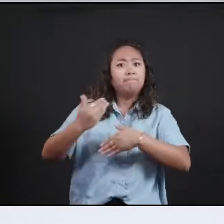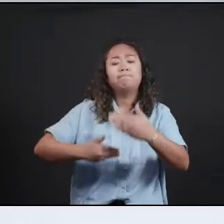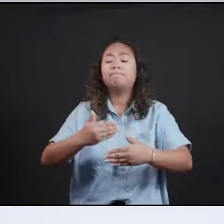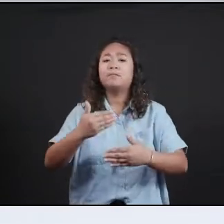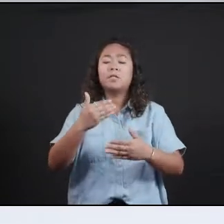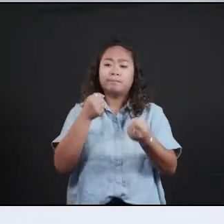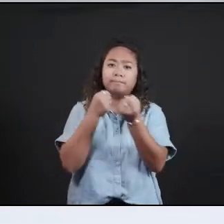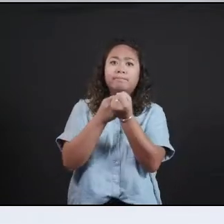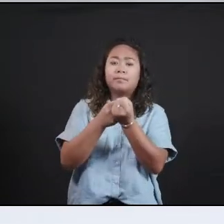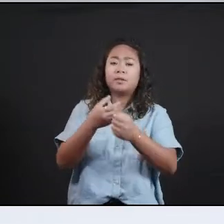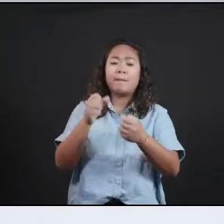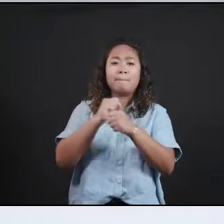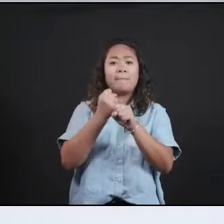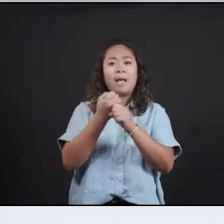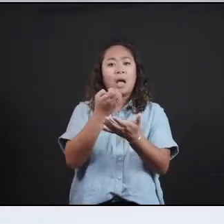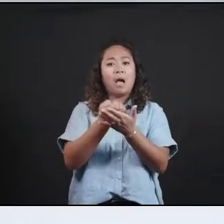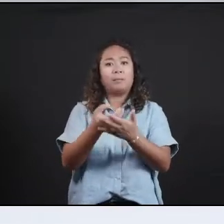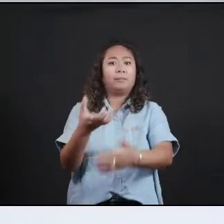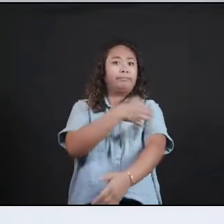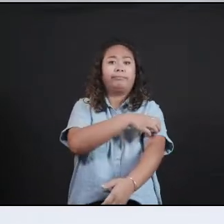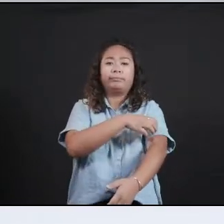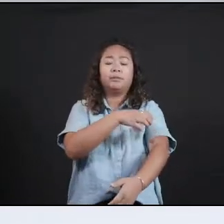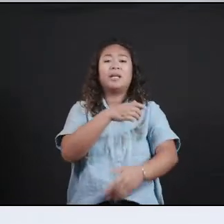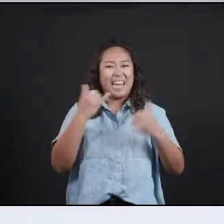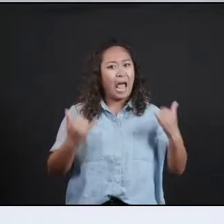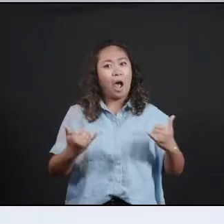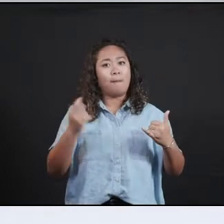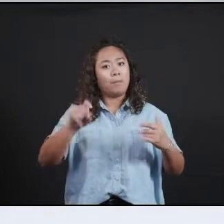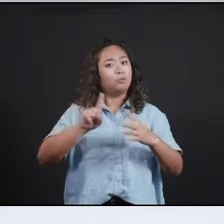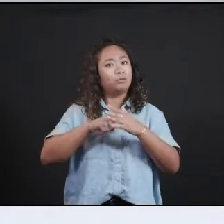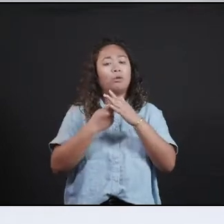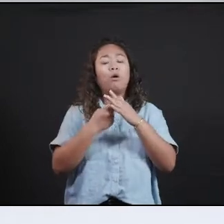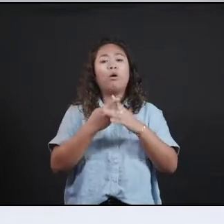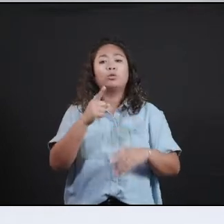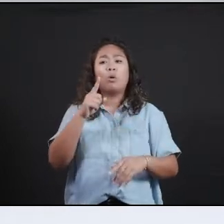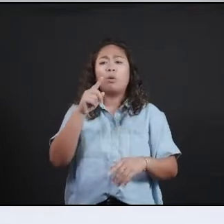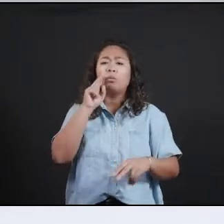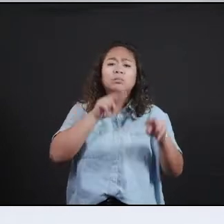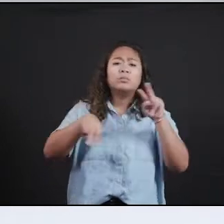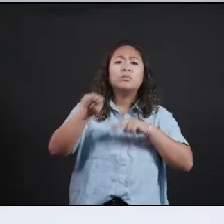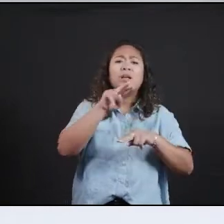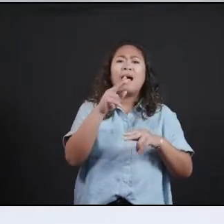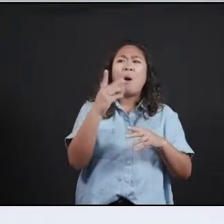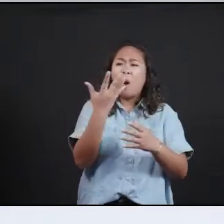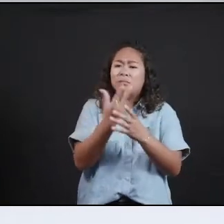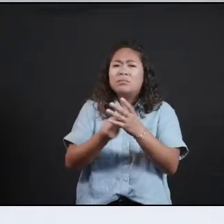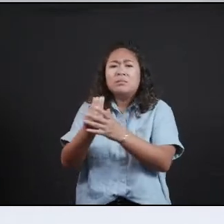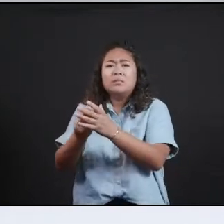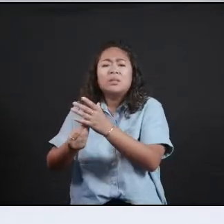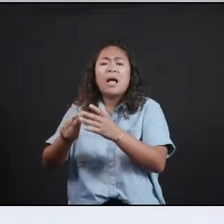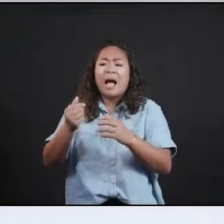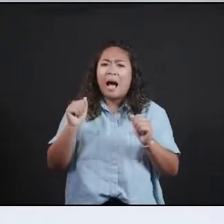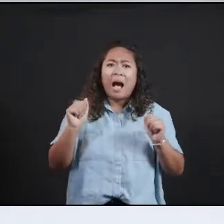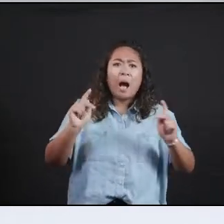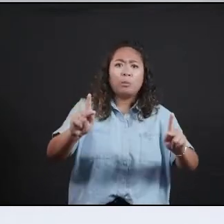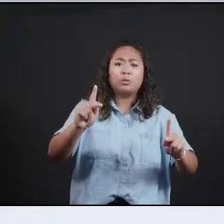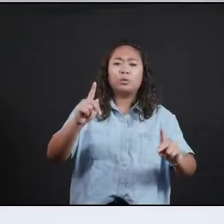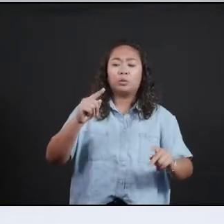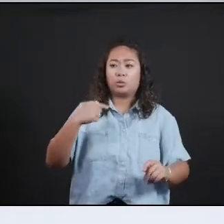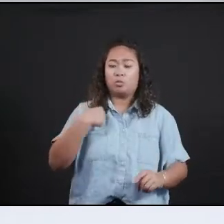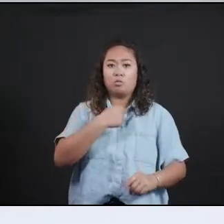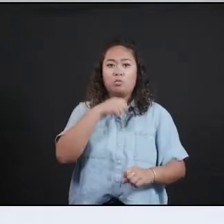in forgivable loans that small businesses impacted by the coronavirus pandemic can tap into to cover